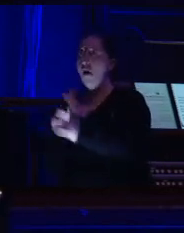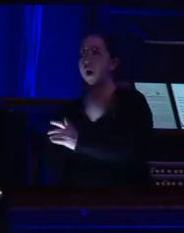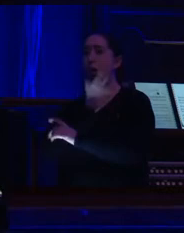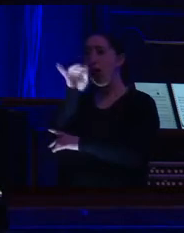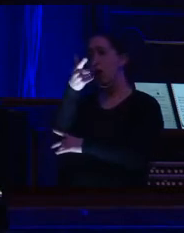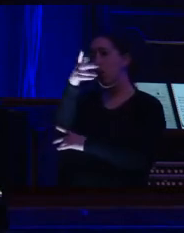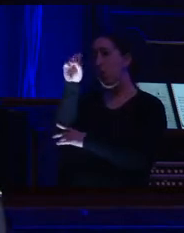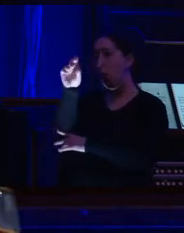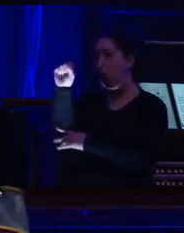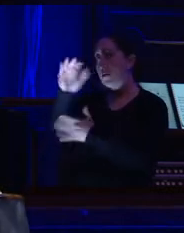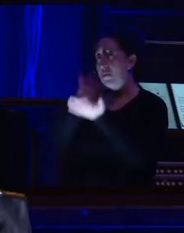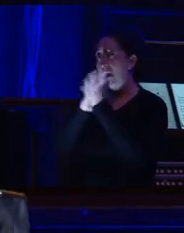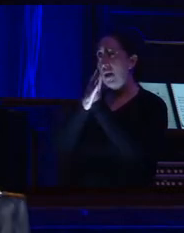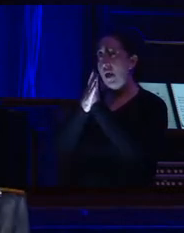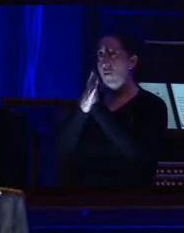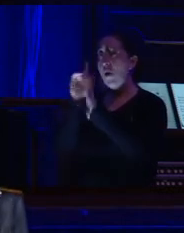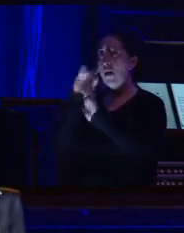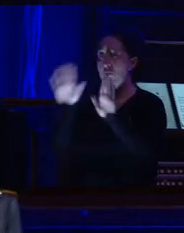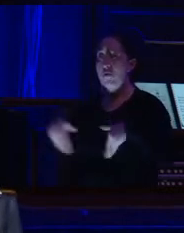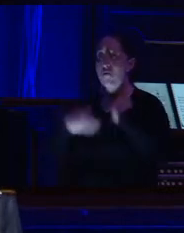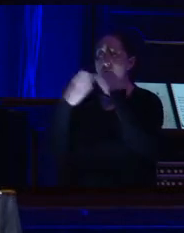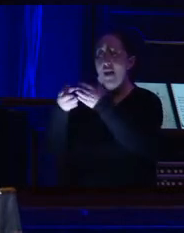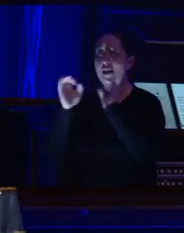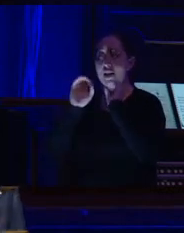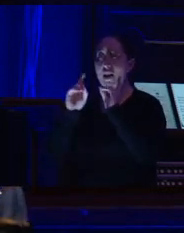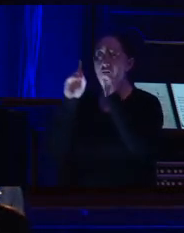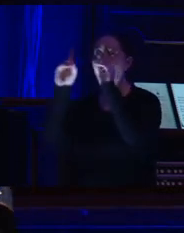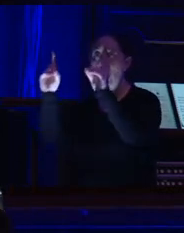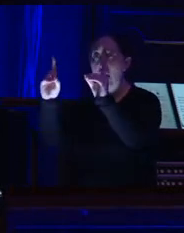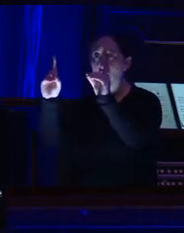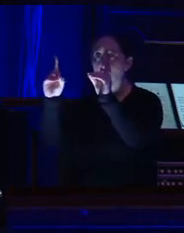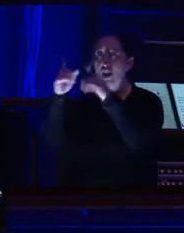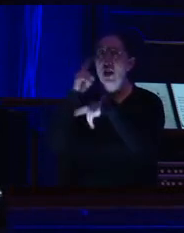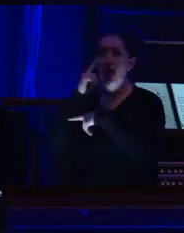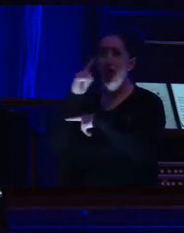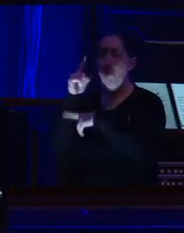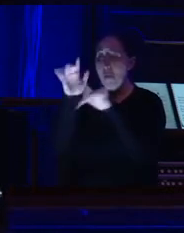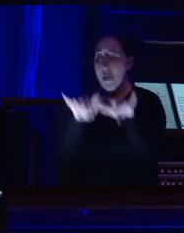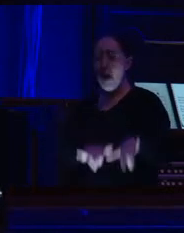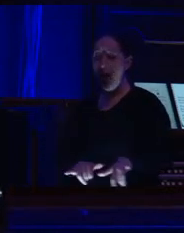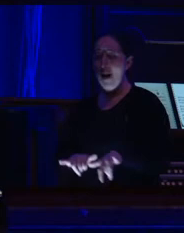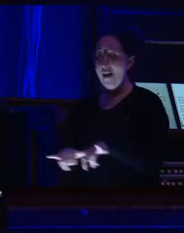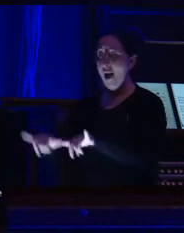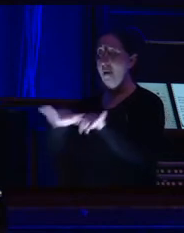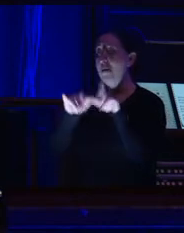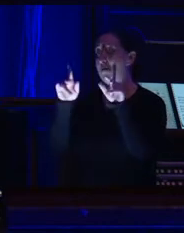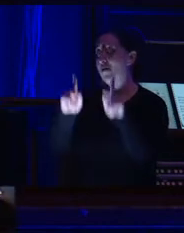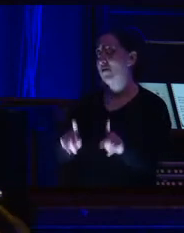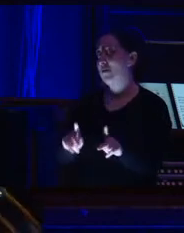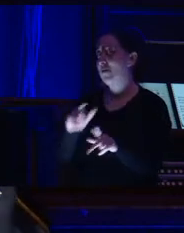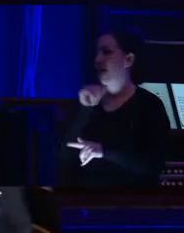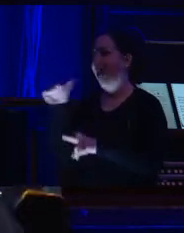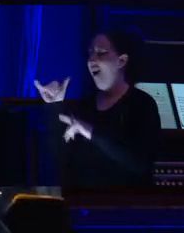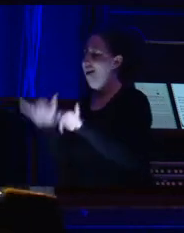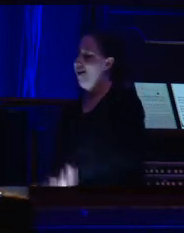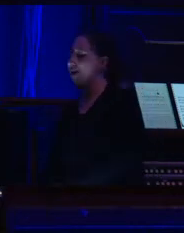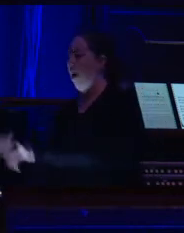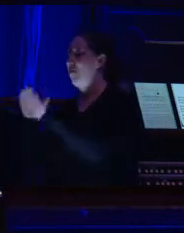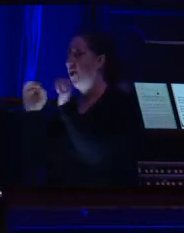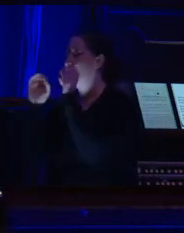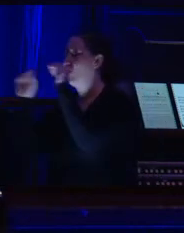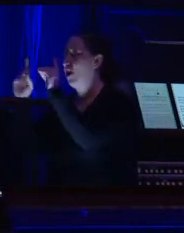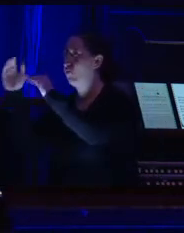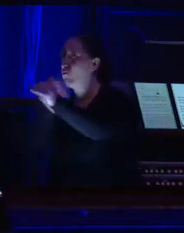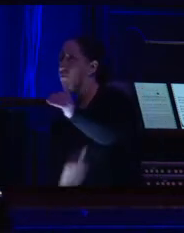of providing an uncommon education for the common person. And our aspiration of